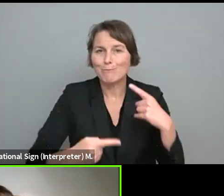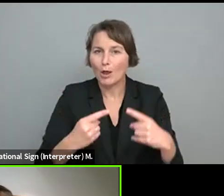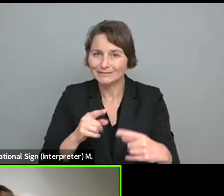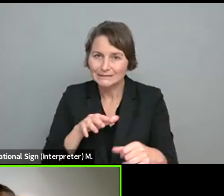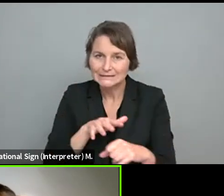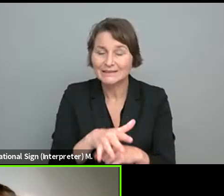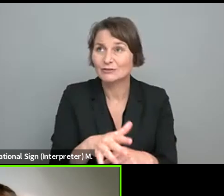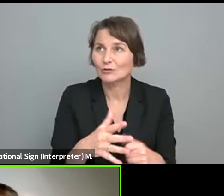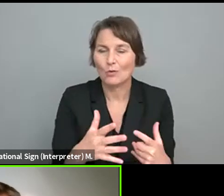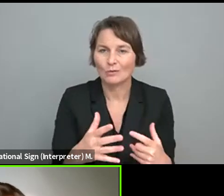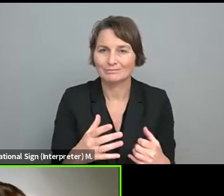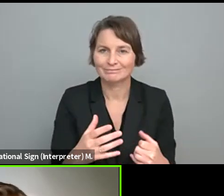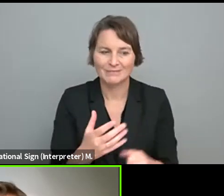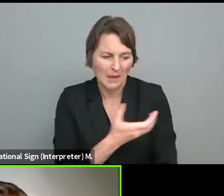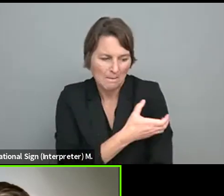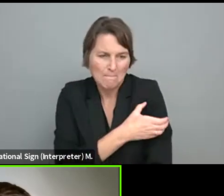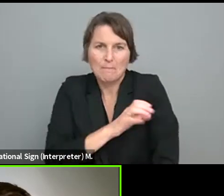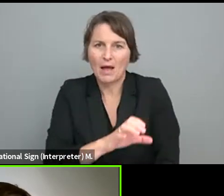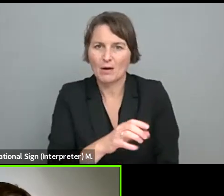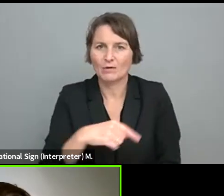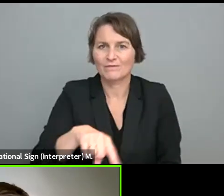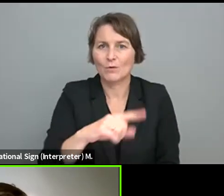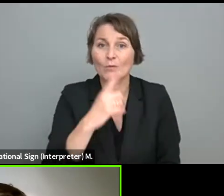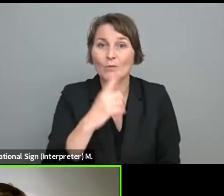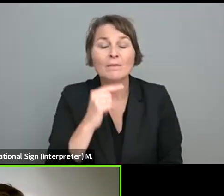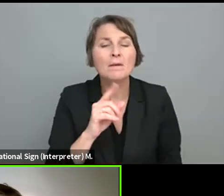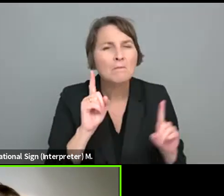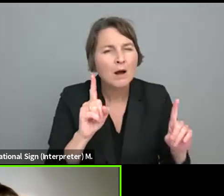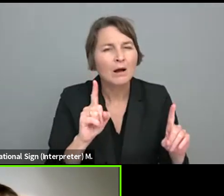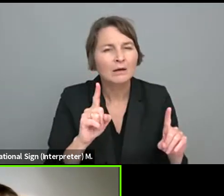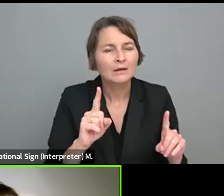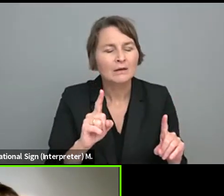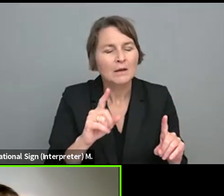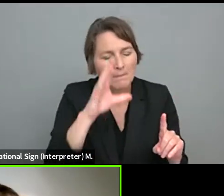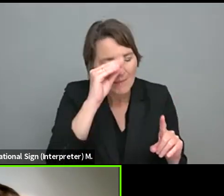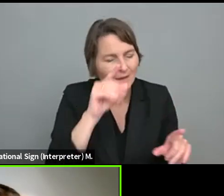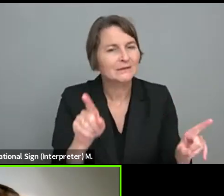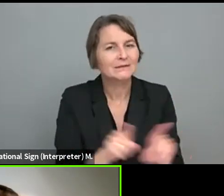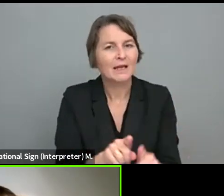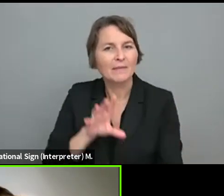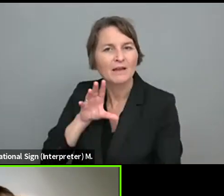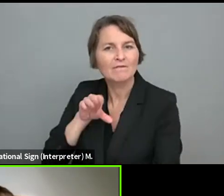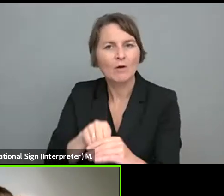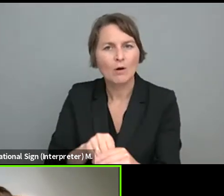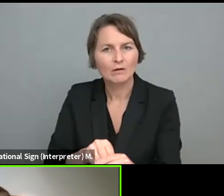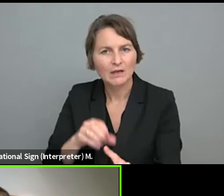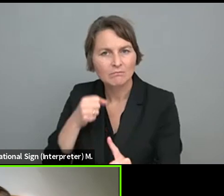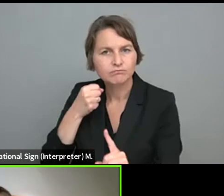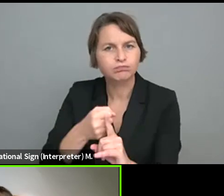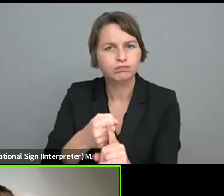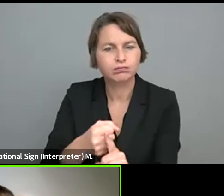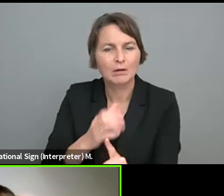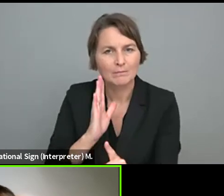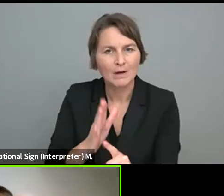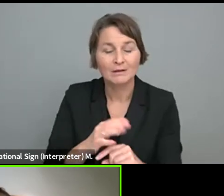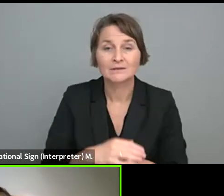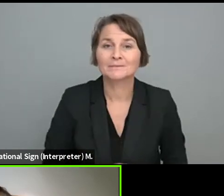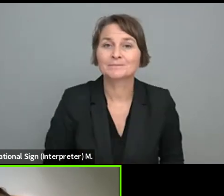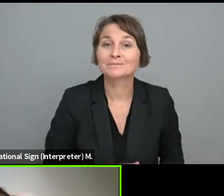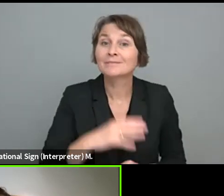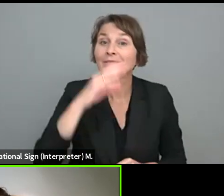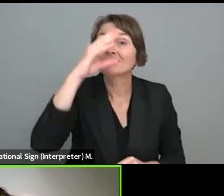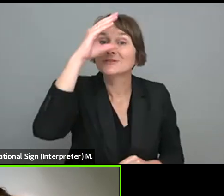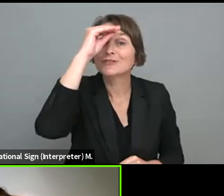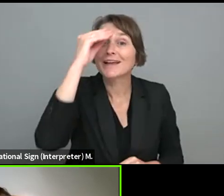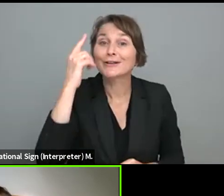countries. But men also need to get involved. And as has been discussed here, I mean, gender equality is not a threat